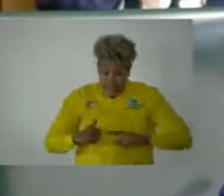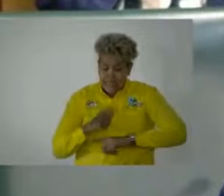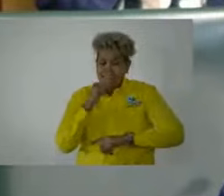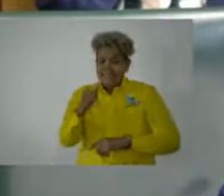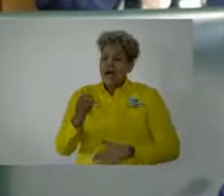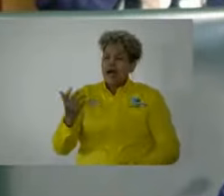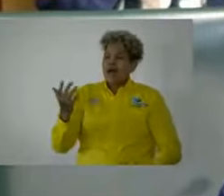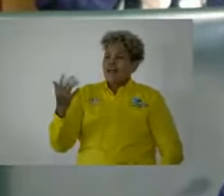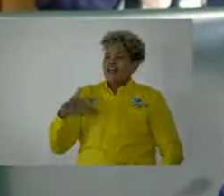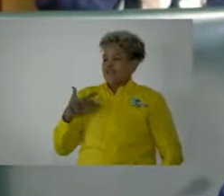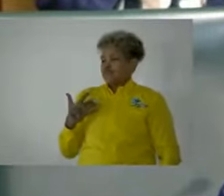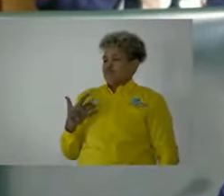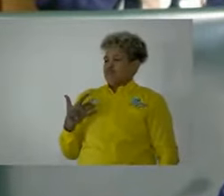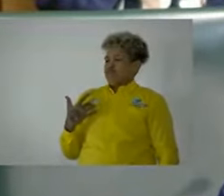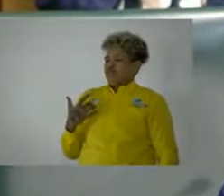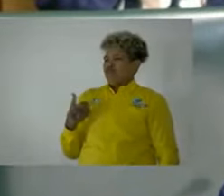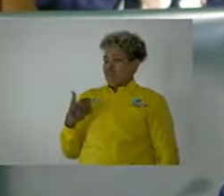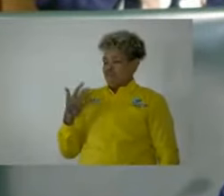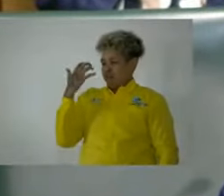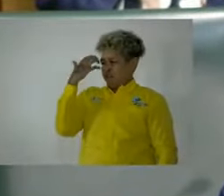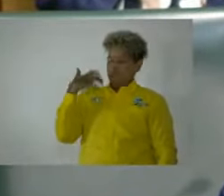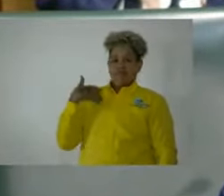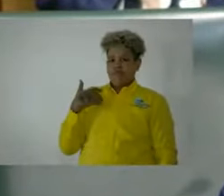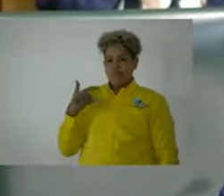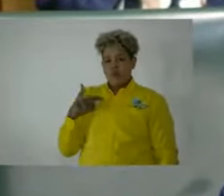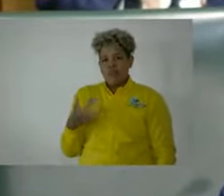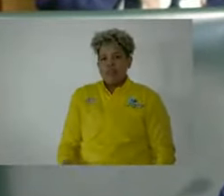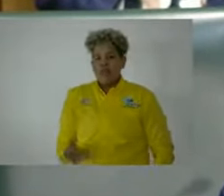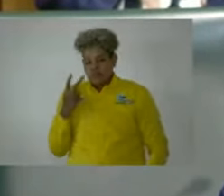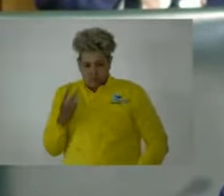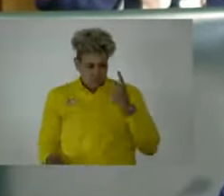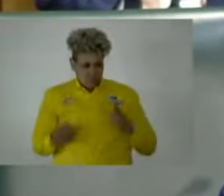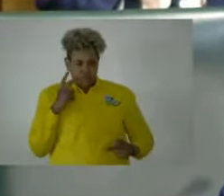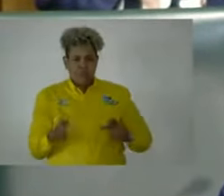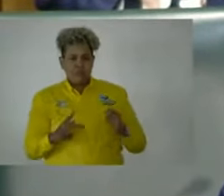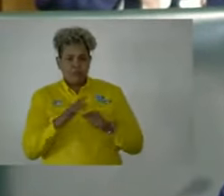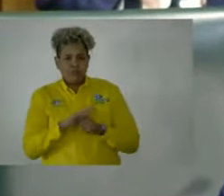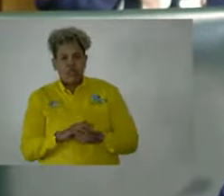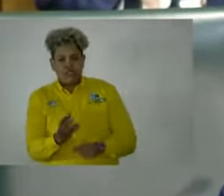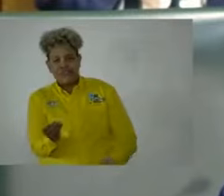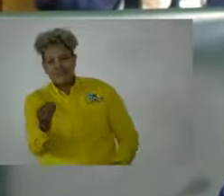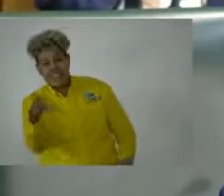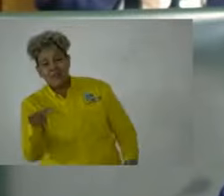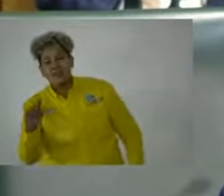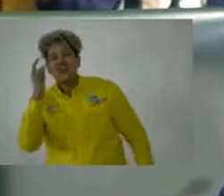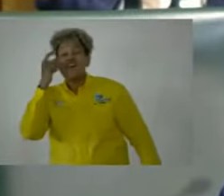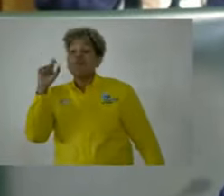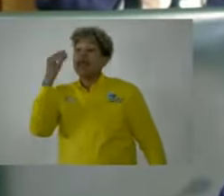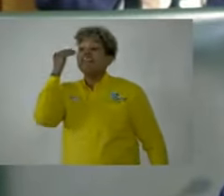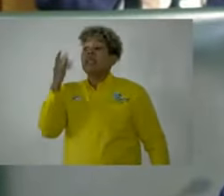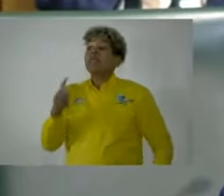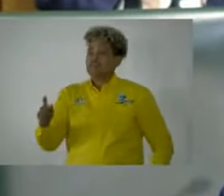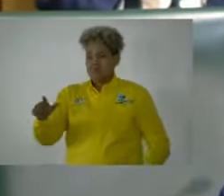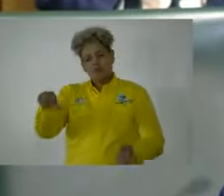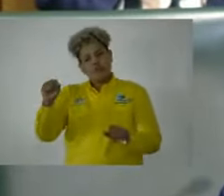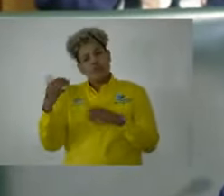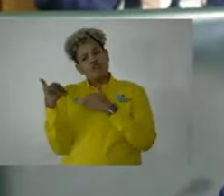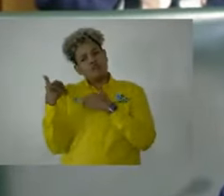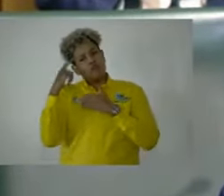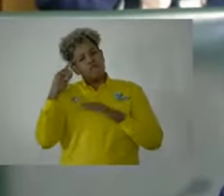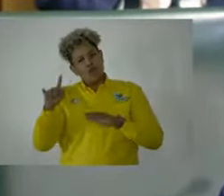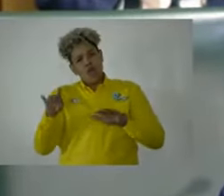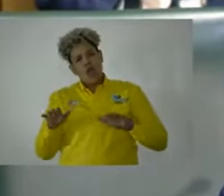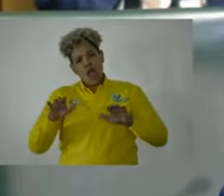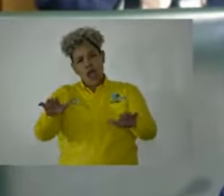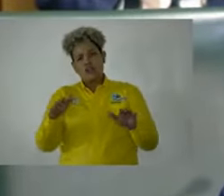We on this side are not deceived. We are on the ground where the people are feeling the pressure. Yes. Even though this government likes to tell the people to take responsibility for their